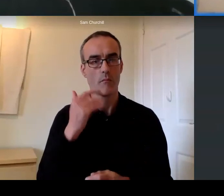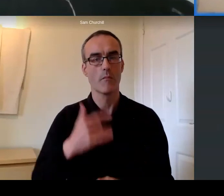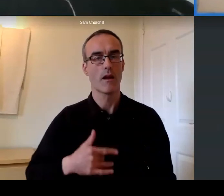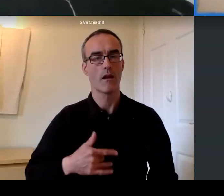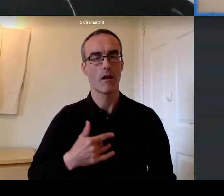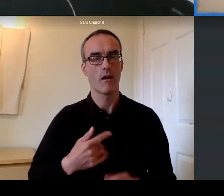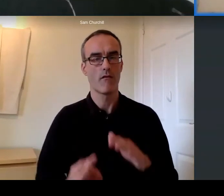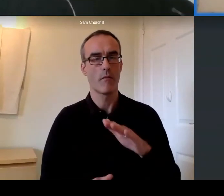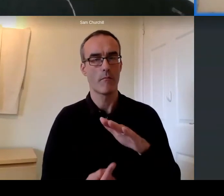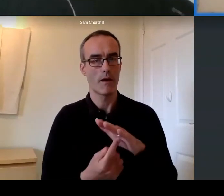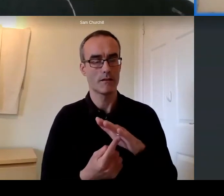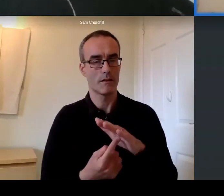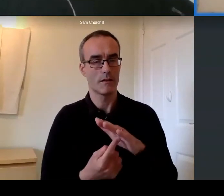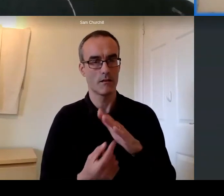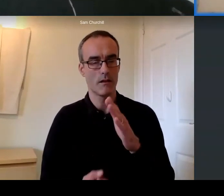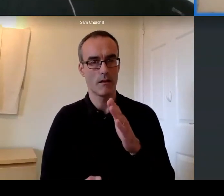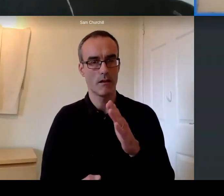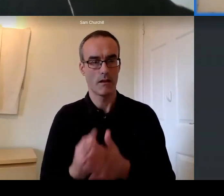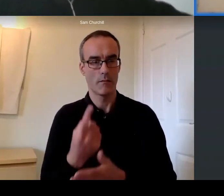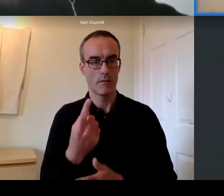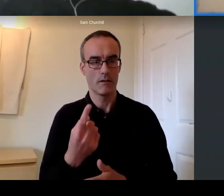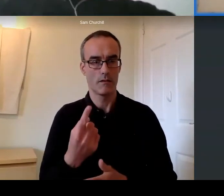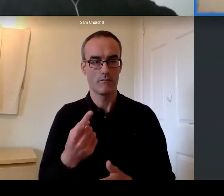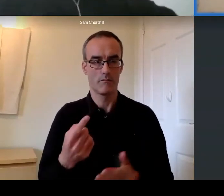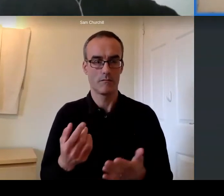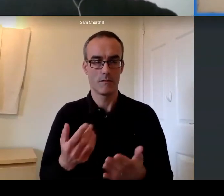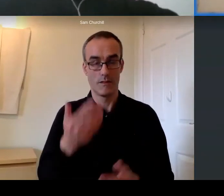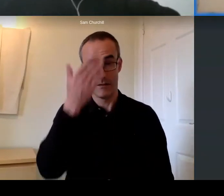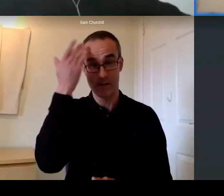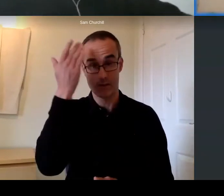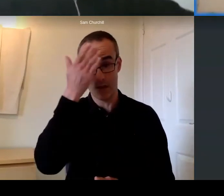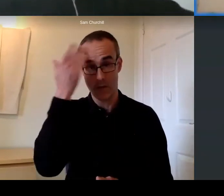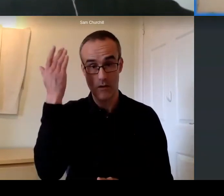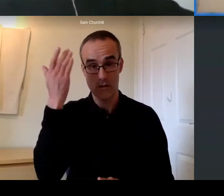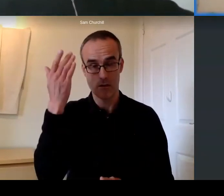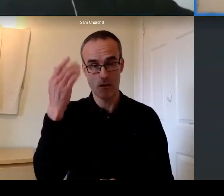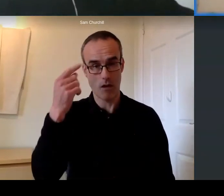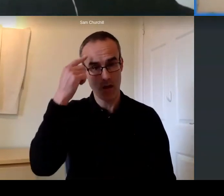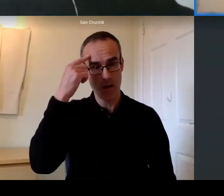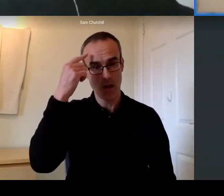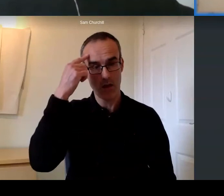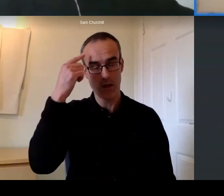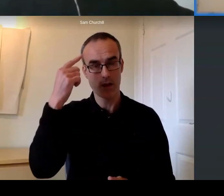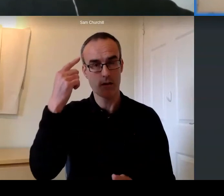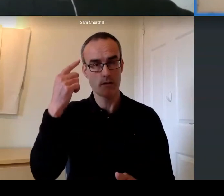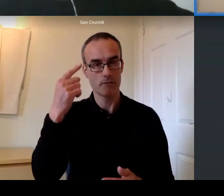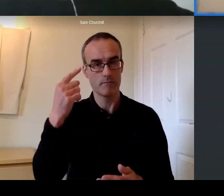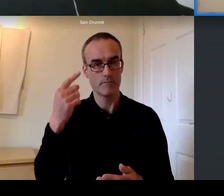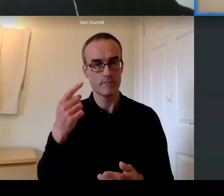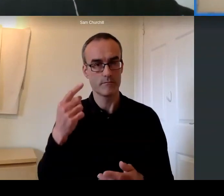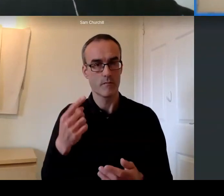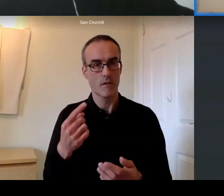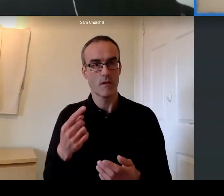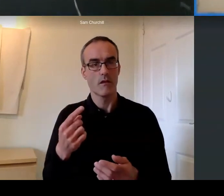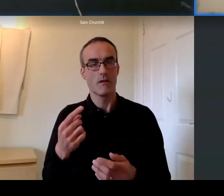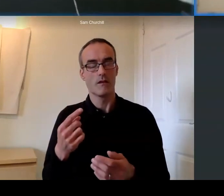summer, I think what we're actually finding is there's a lot more appetite from the sector to make some tangible change,